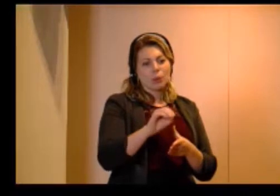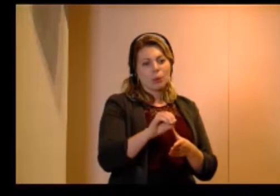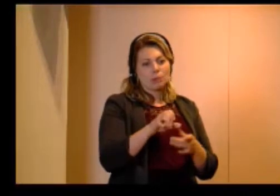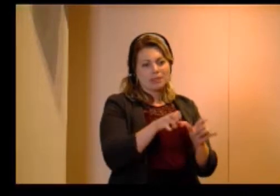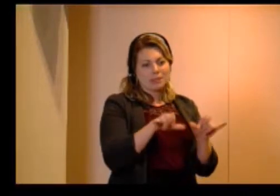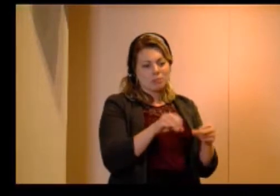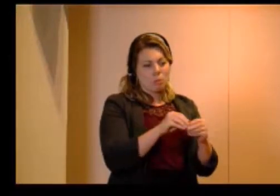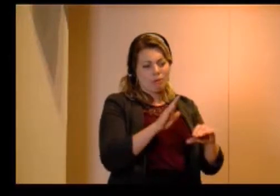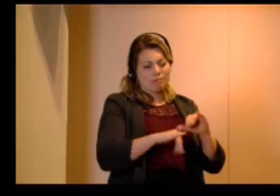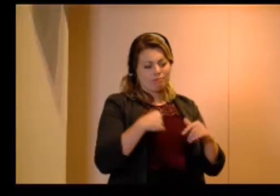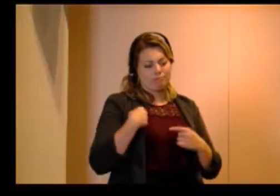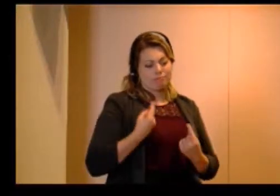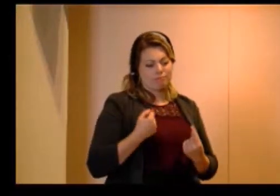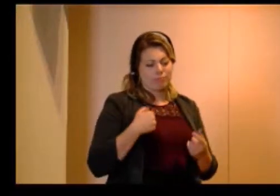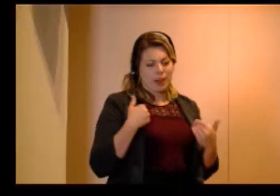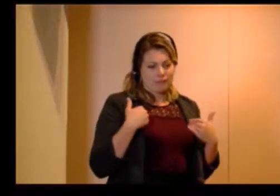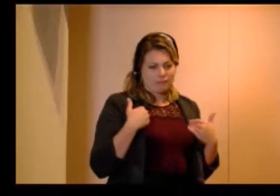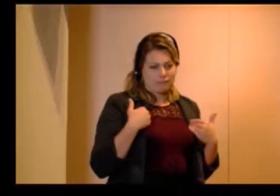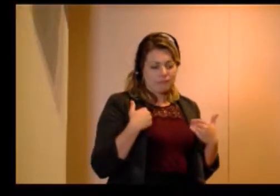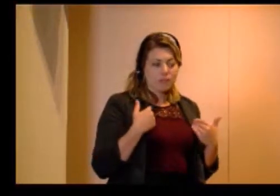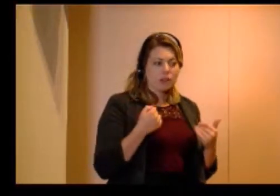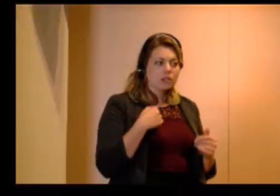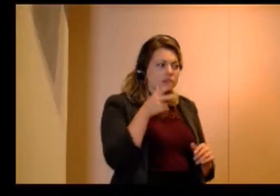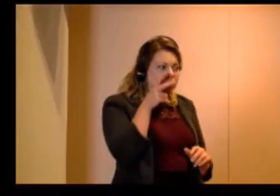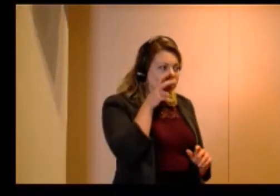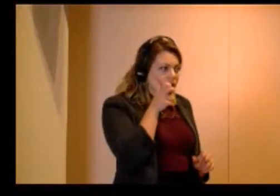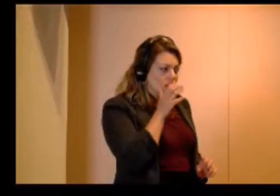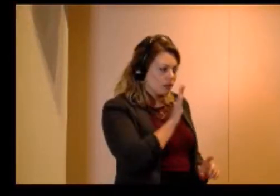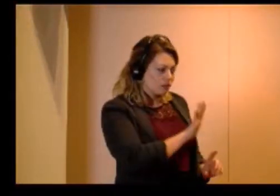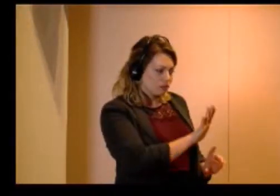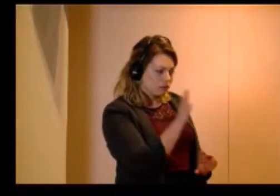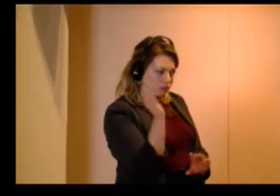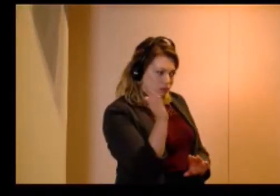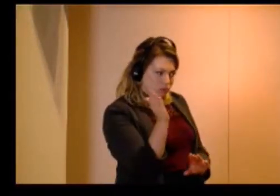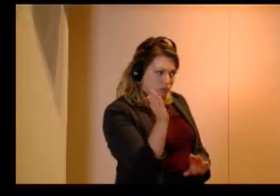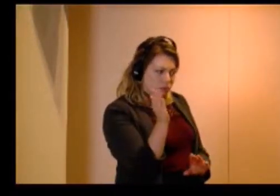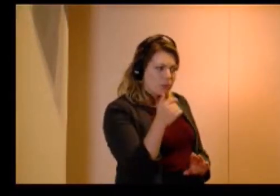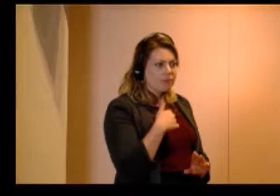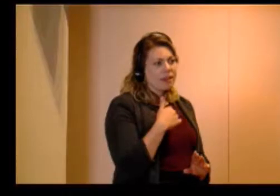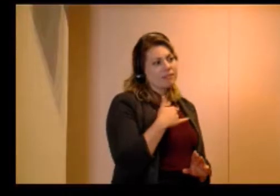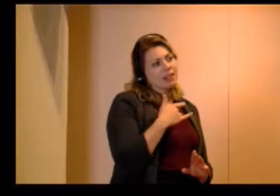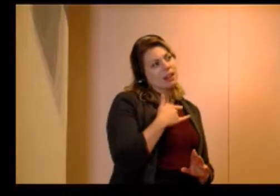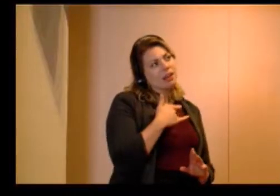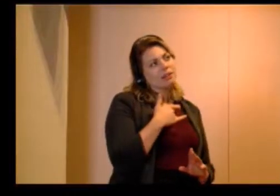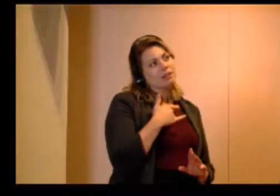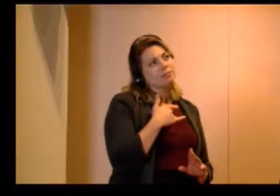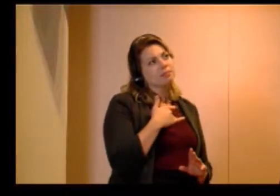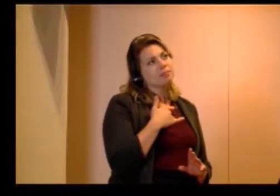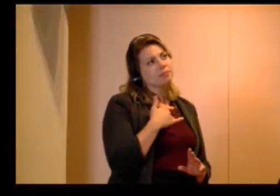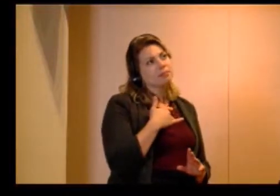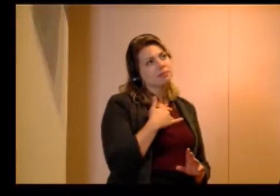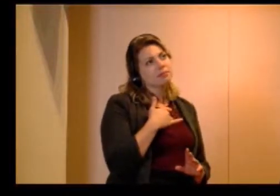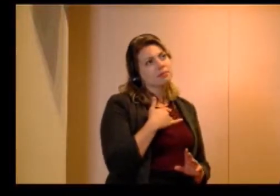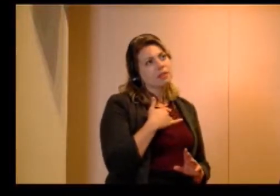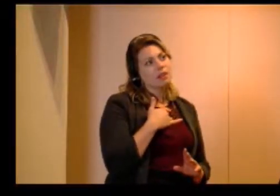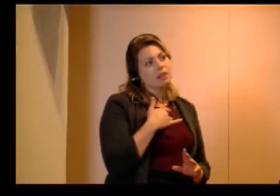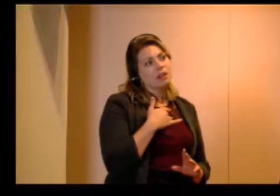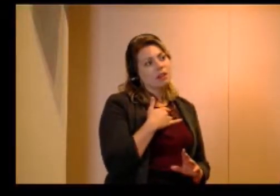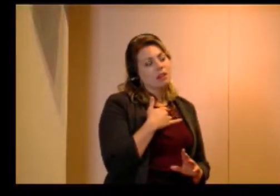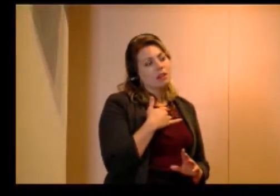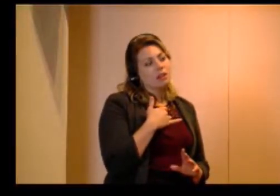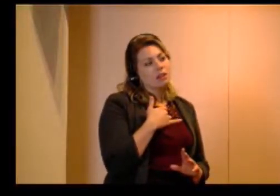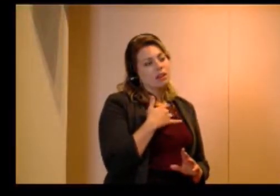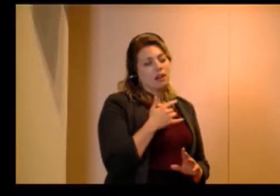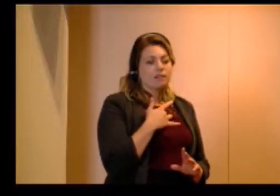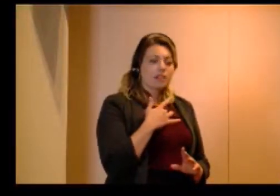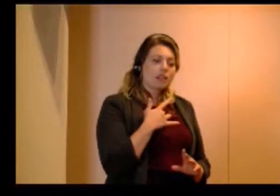what we've had? And I think that from listening to your talk, I feel like, I felt like there's this big